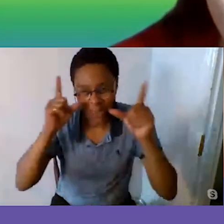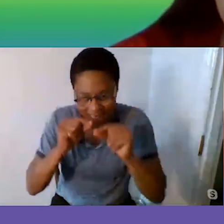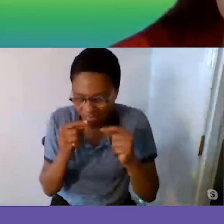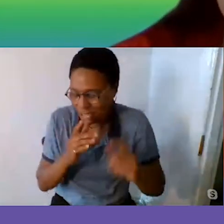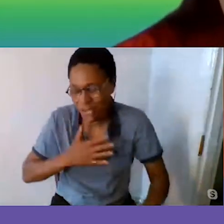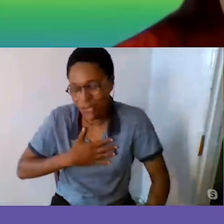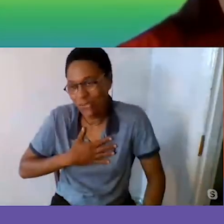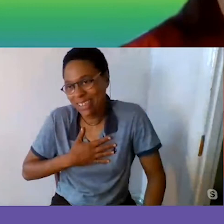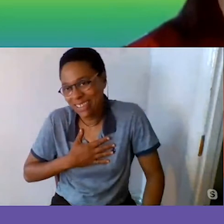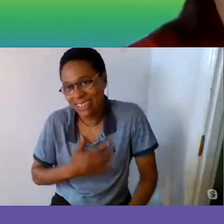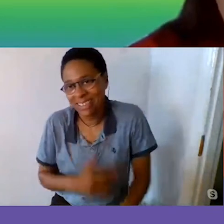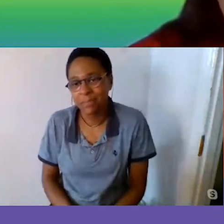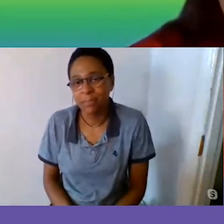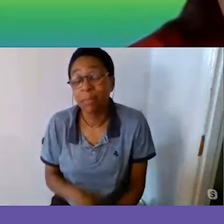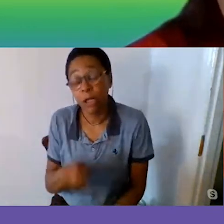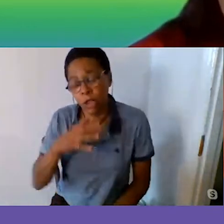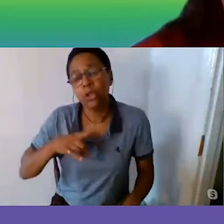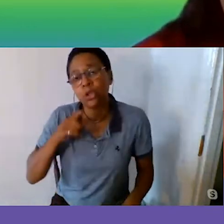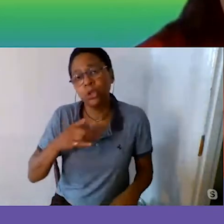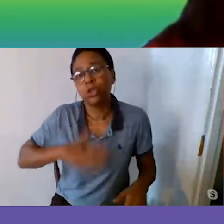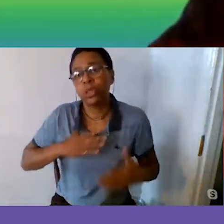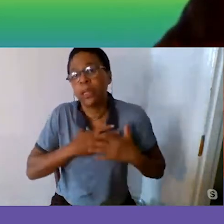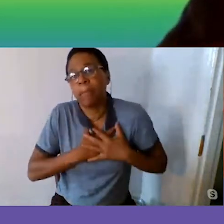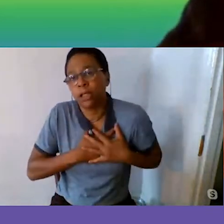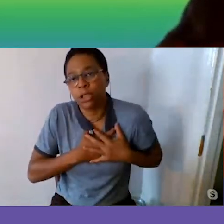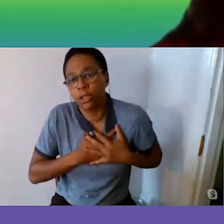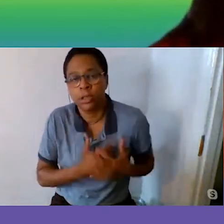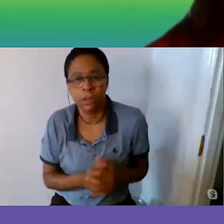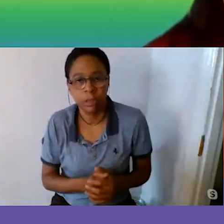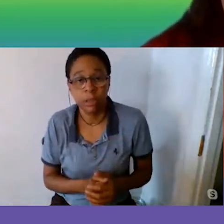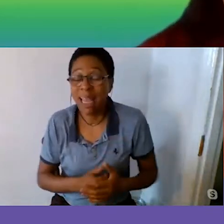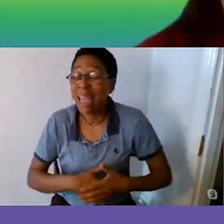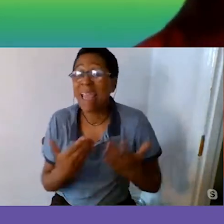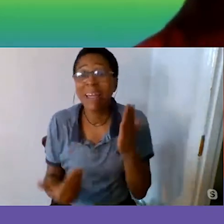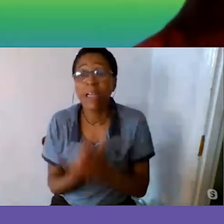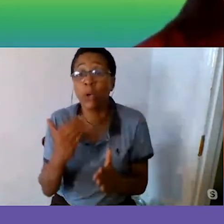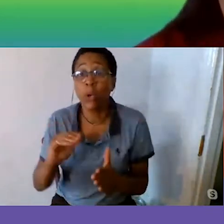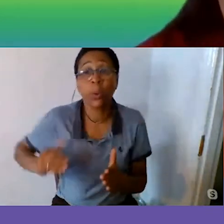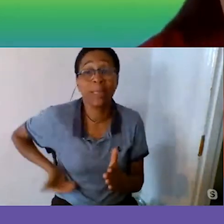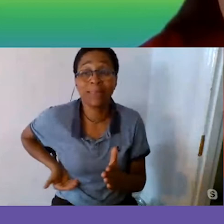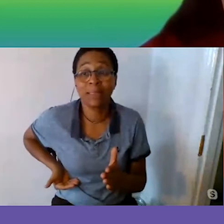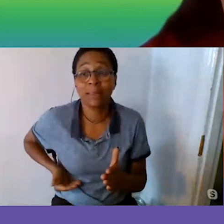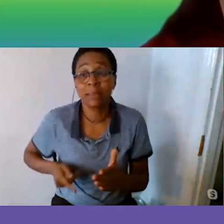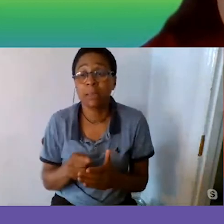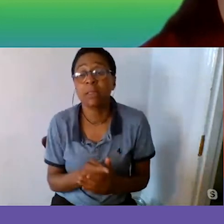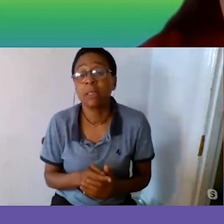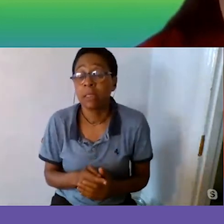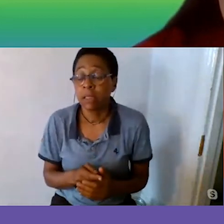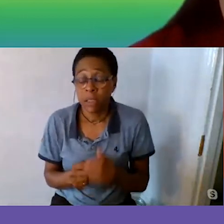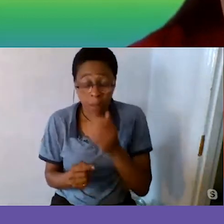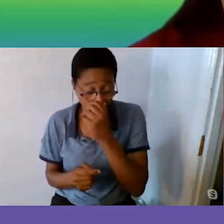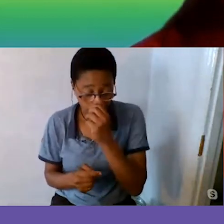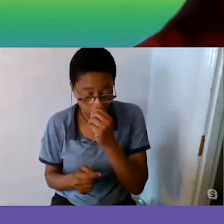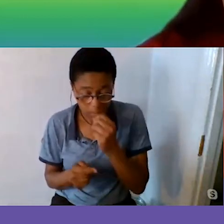one. Passion. I mean, with any new business, any entrepreneur, like, it takes a lot. When you're disrupting a market, when you're changing